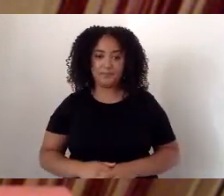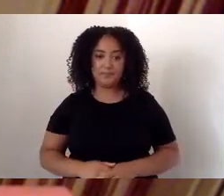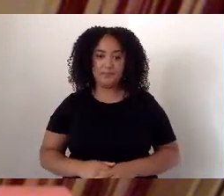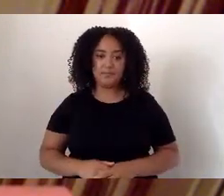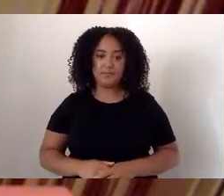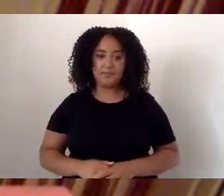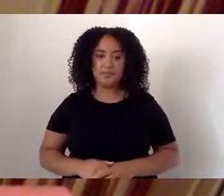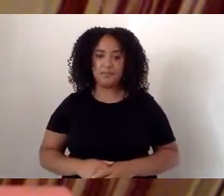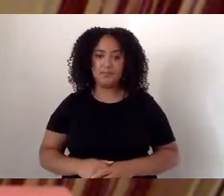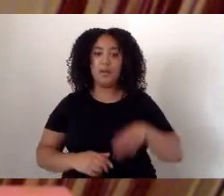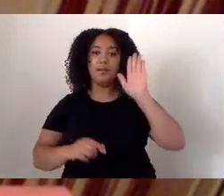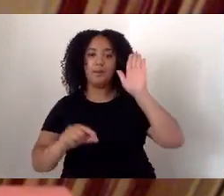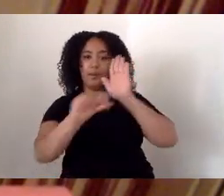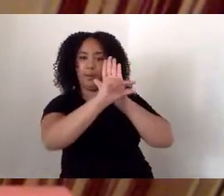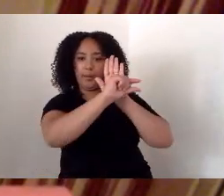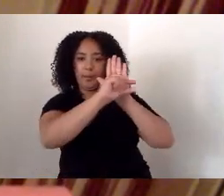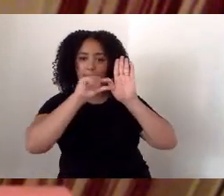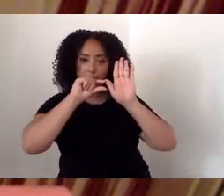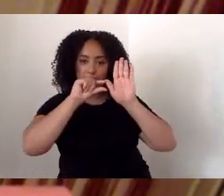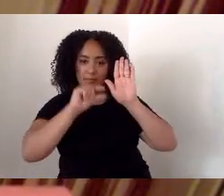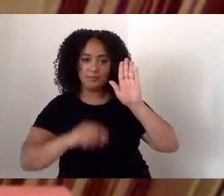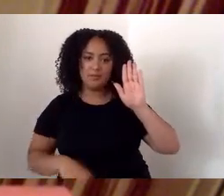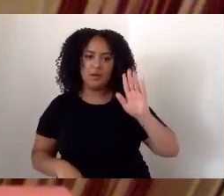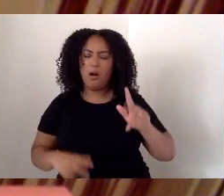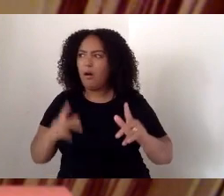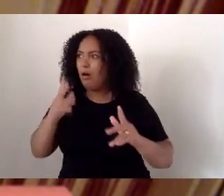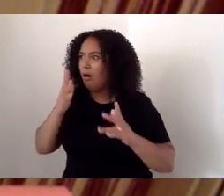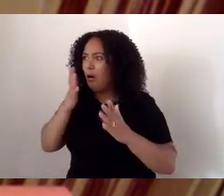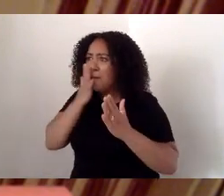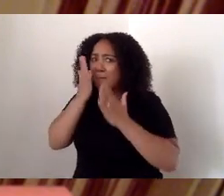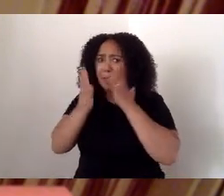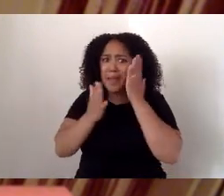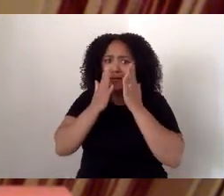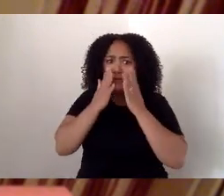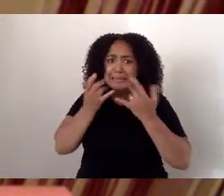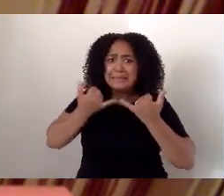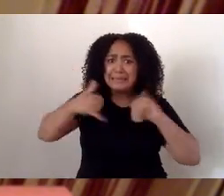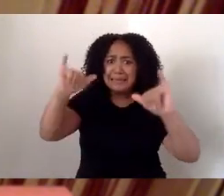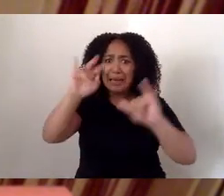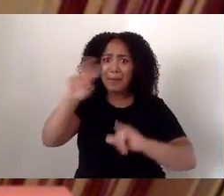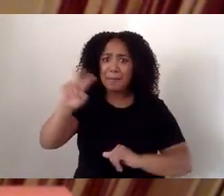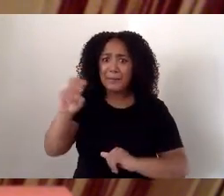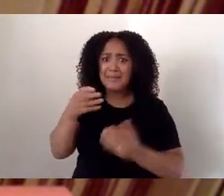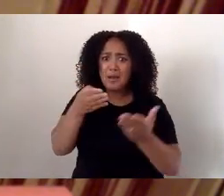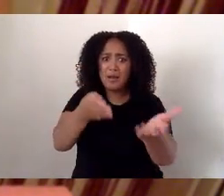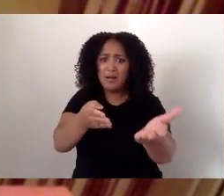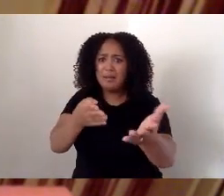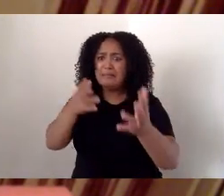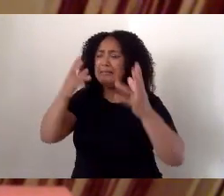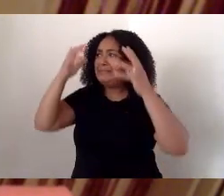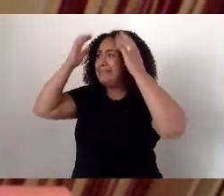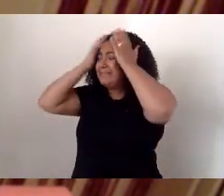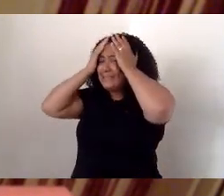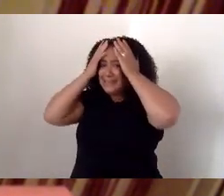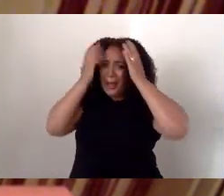how embarrassing. I didn't finish all my pizza from last night. Actually, one second, folks, I haven't had lunch yet.